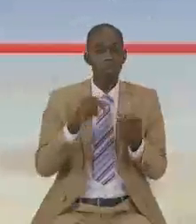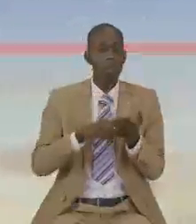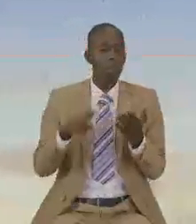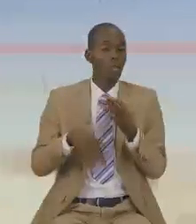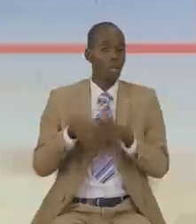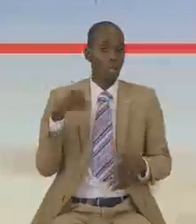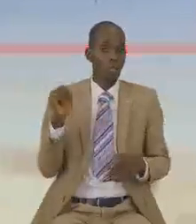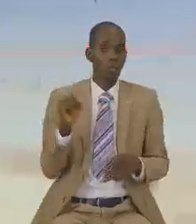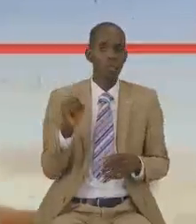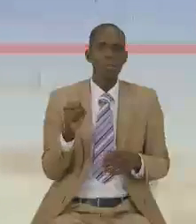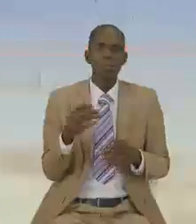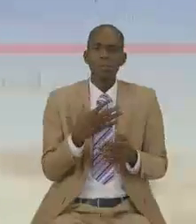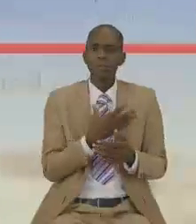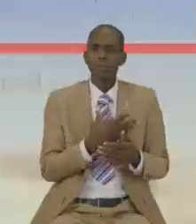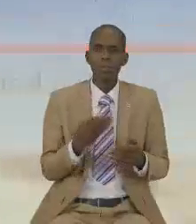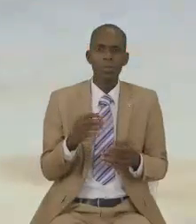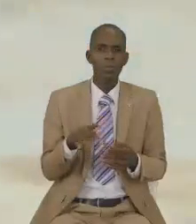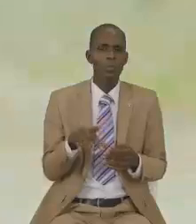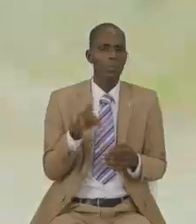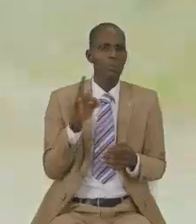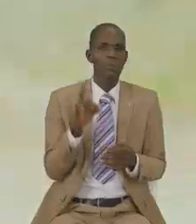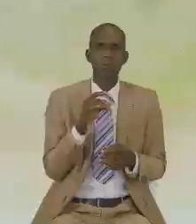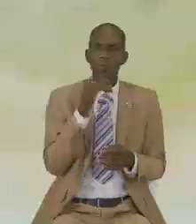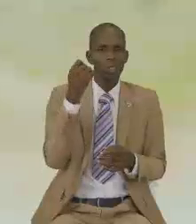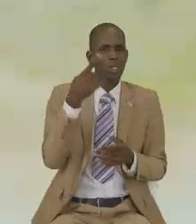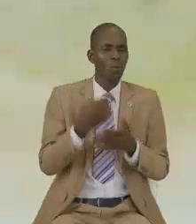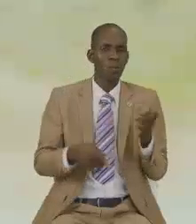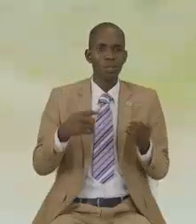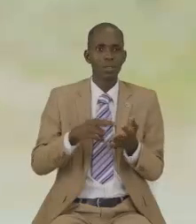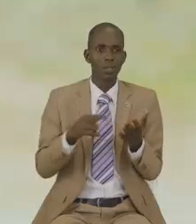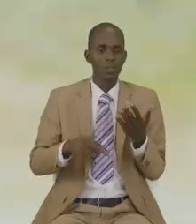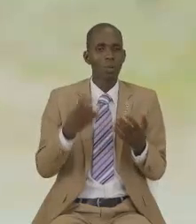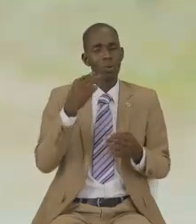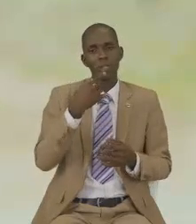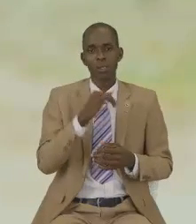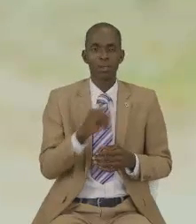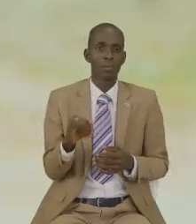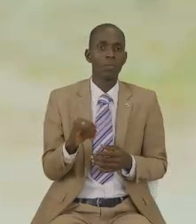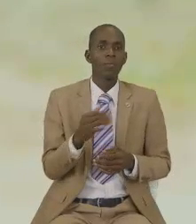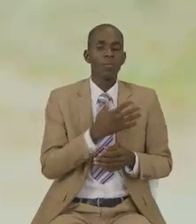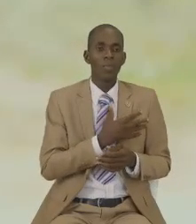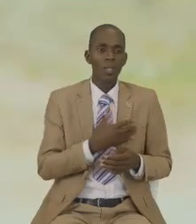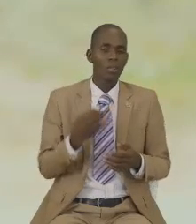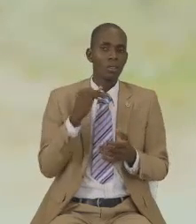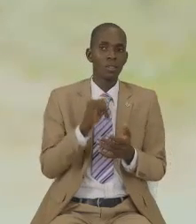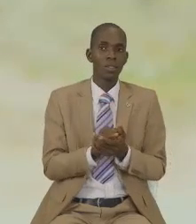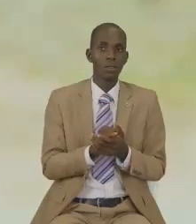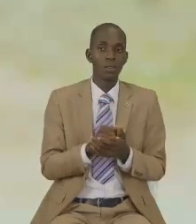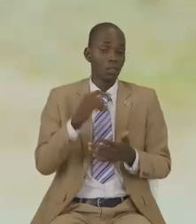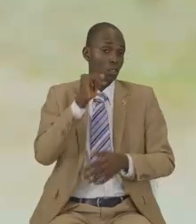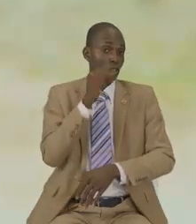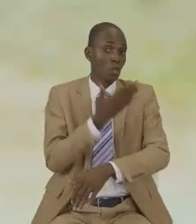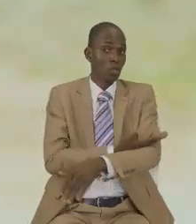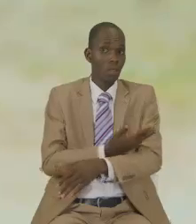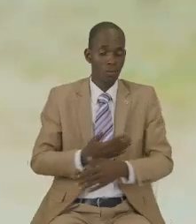was like the doctor couldn't understand what the result was saying. By the time I noticed that the tummy of my daughter